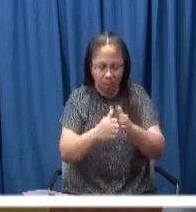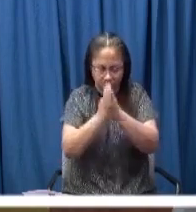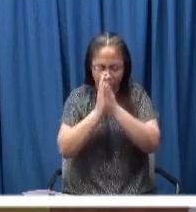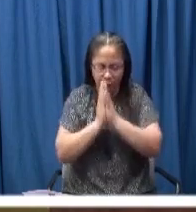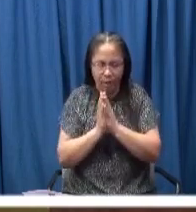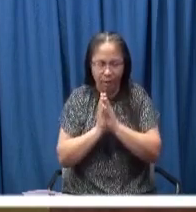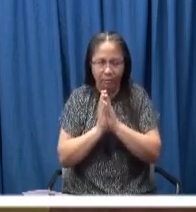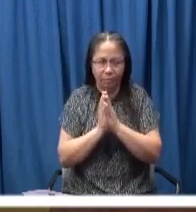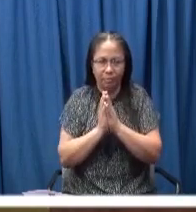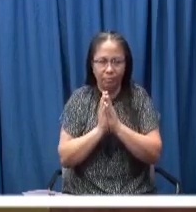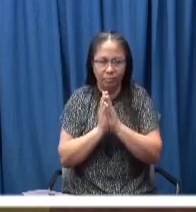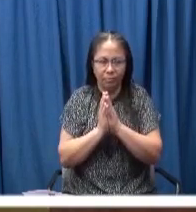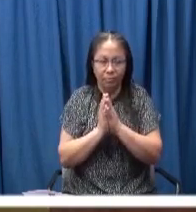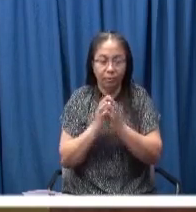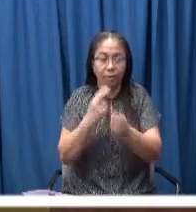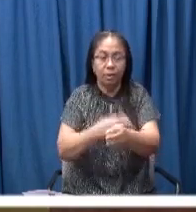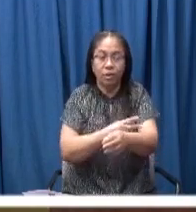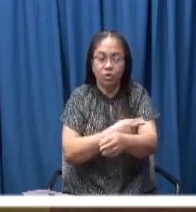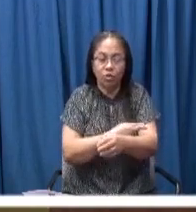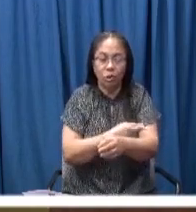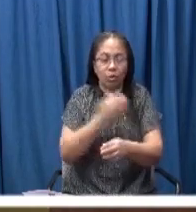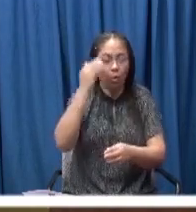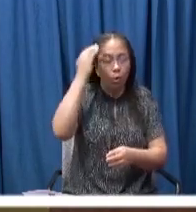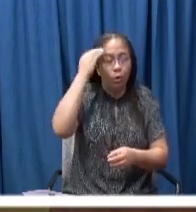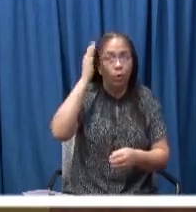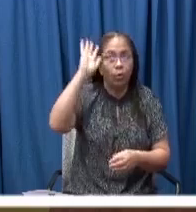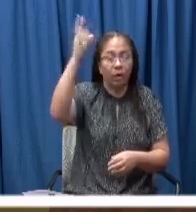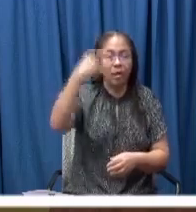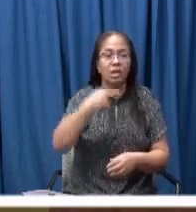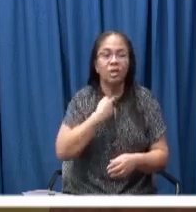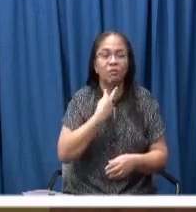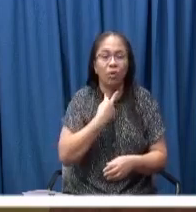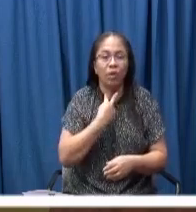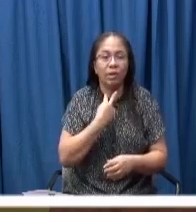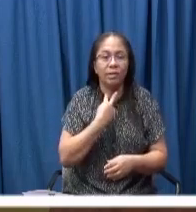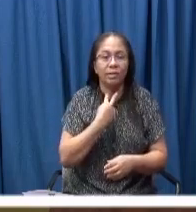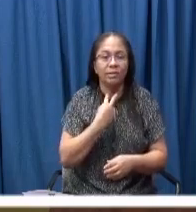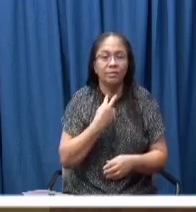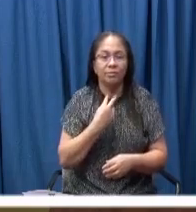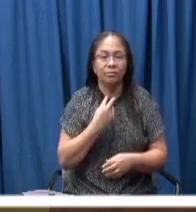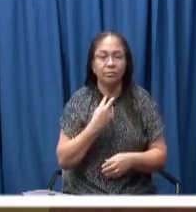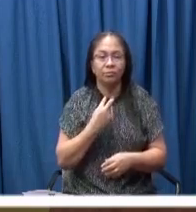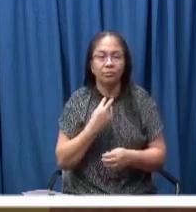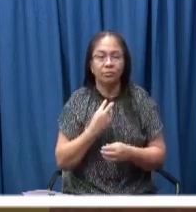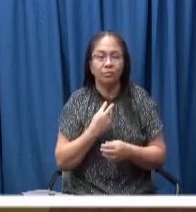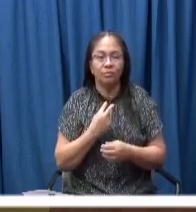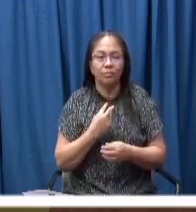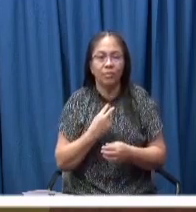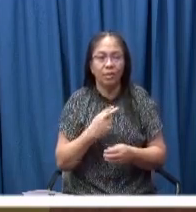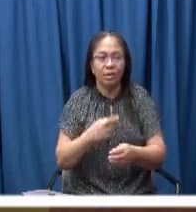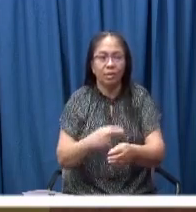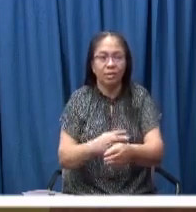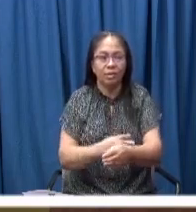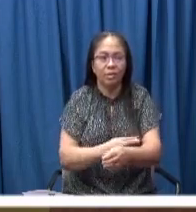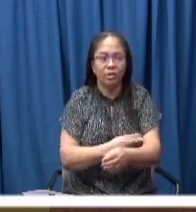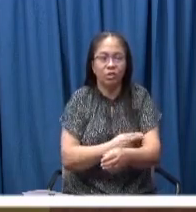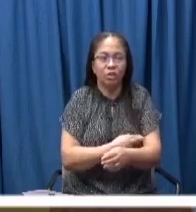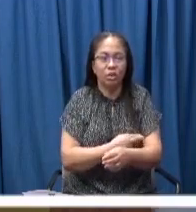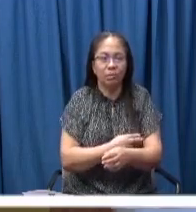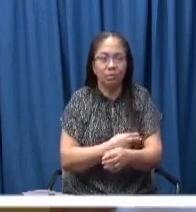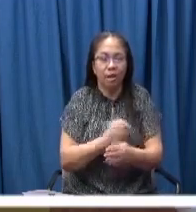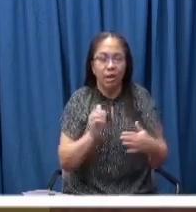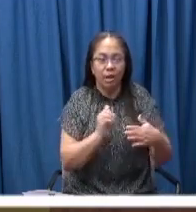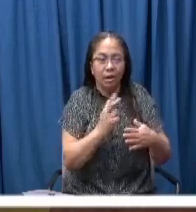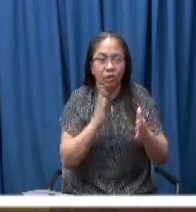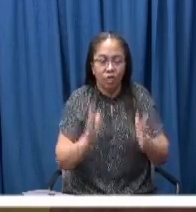The sheep recognize the shepherd. They know his voice. They are led